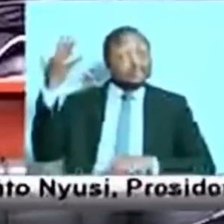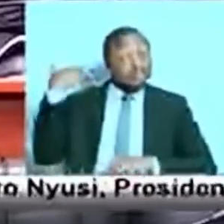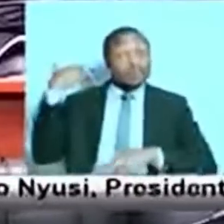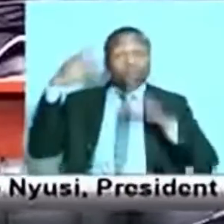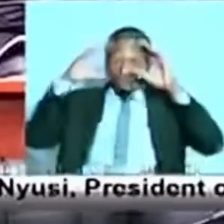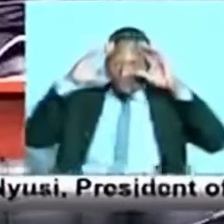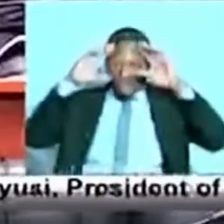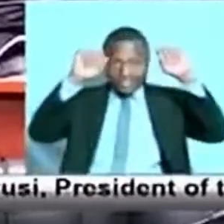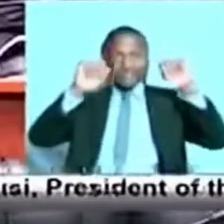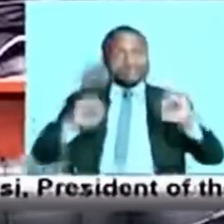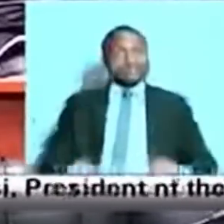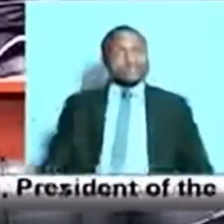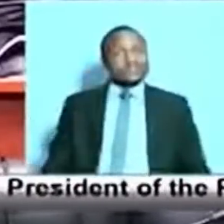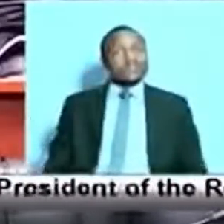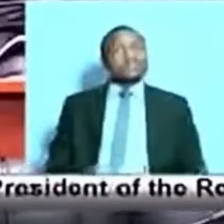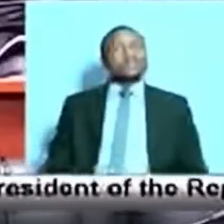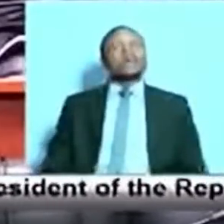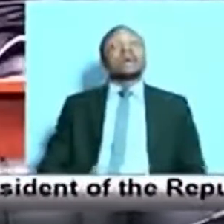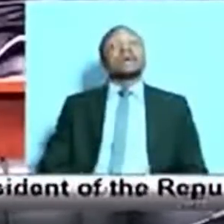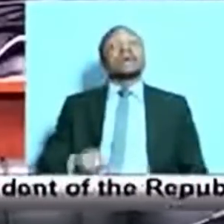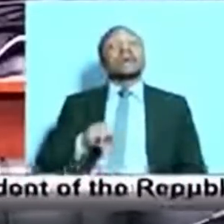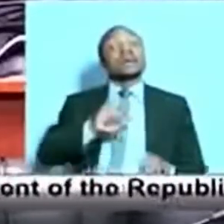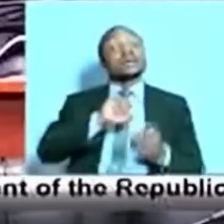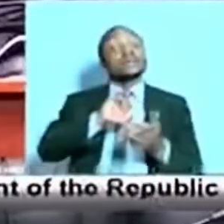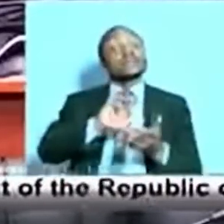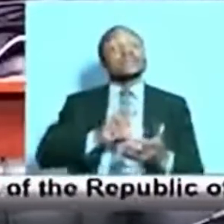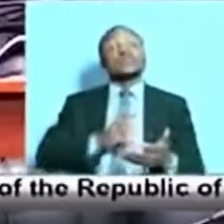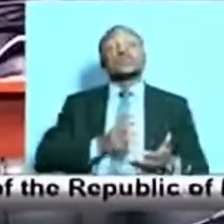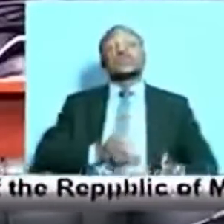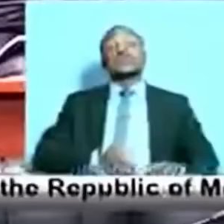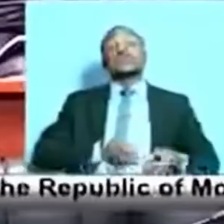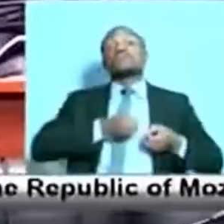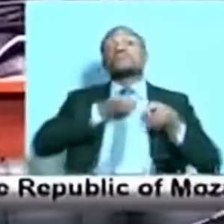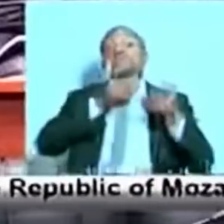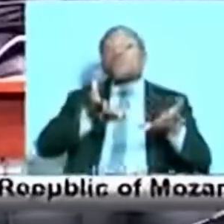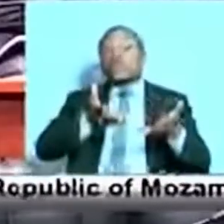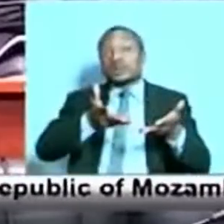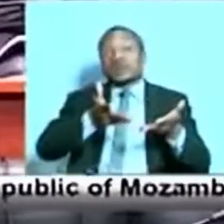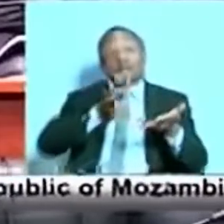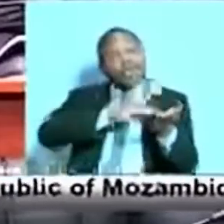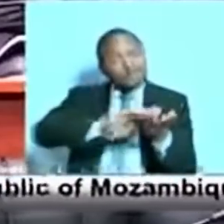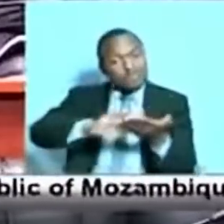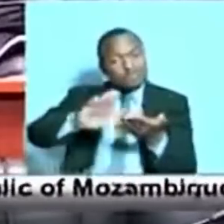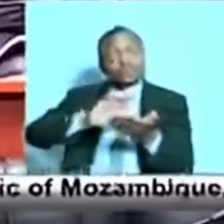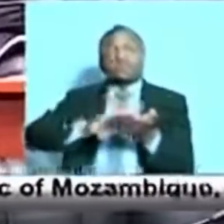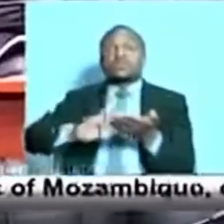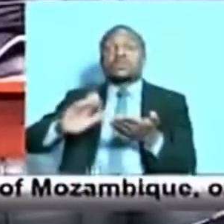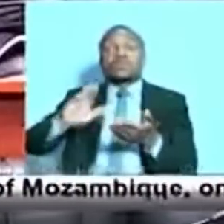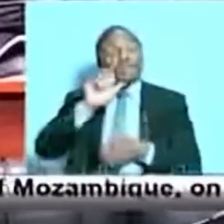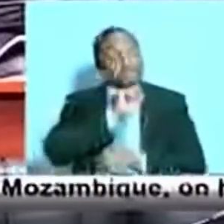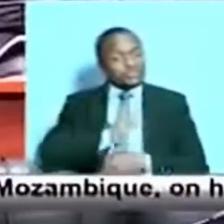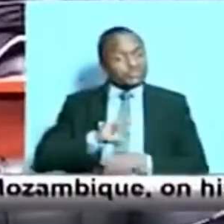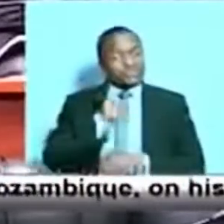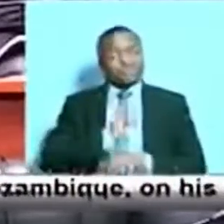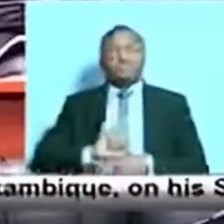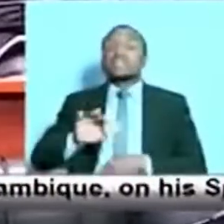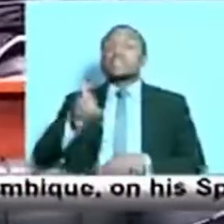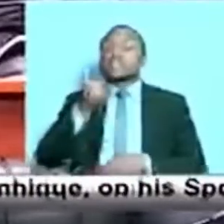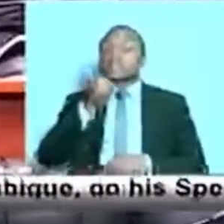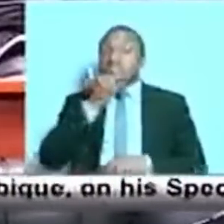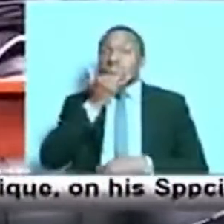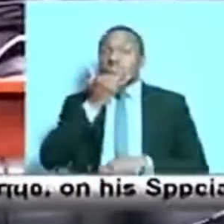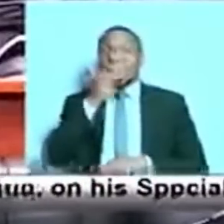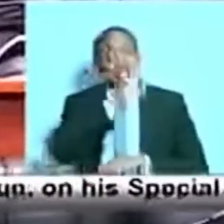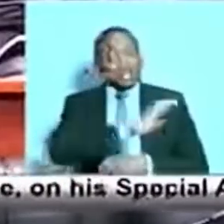president has confessed and apologized for the heinous acts that